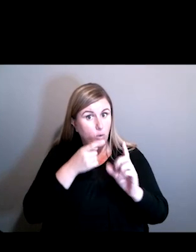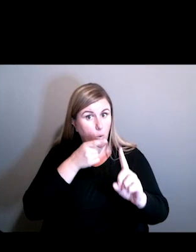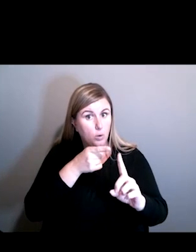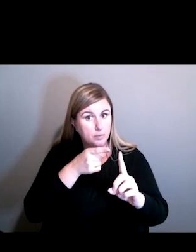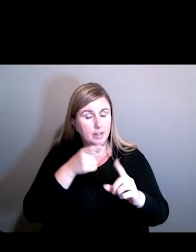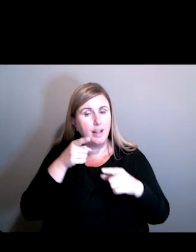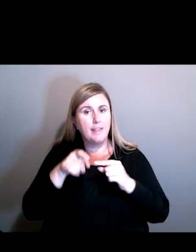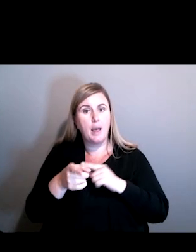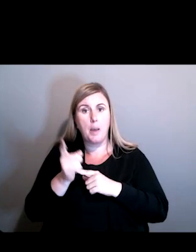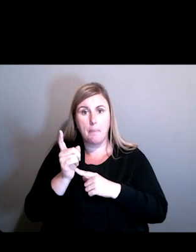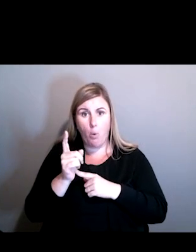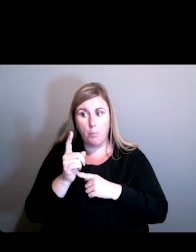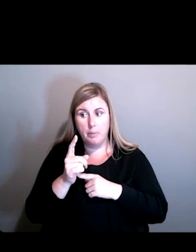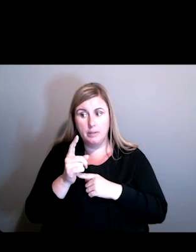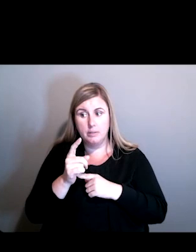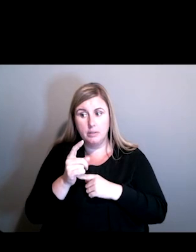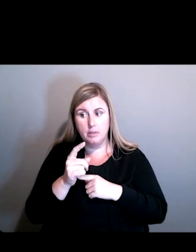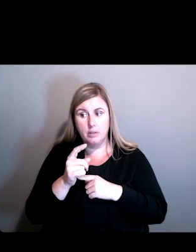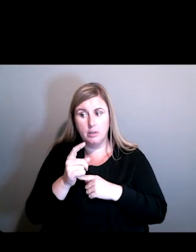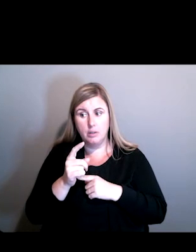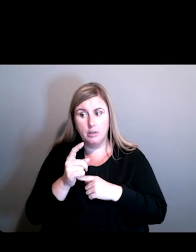working for. In that moment,